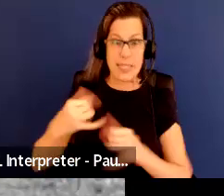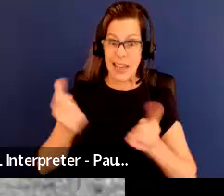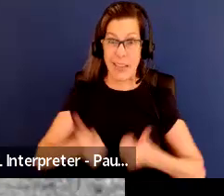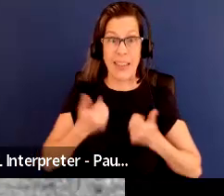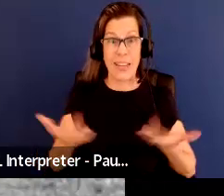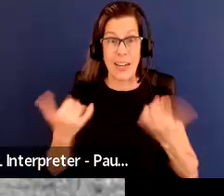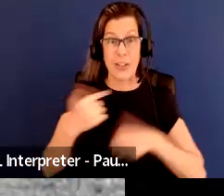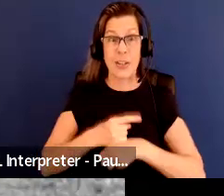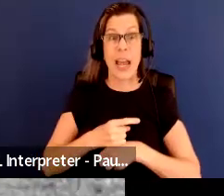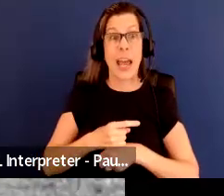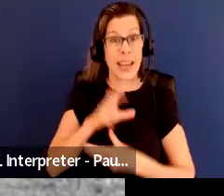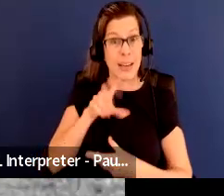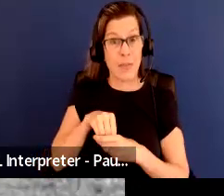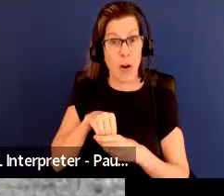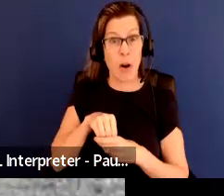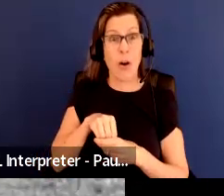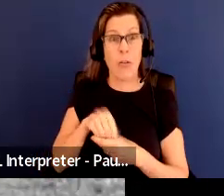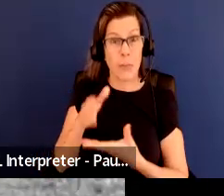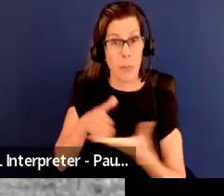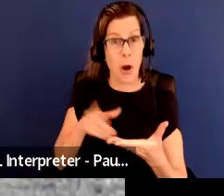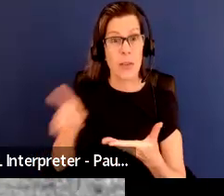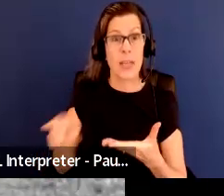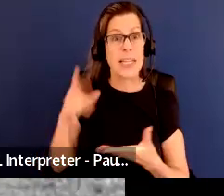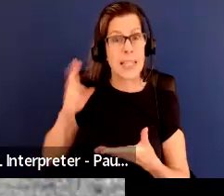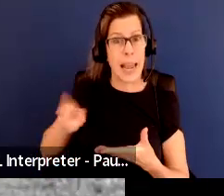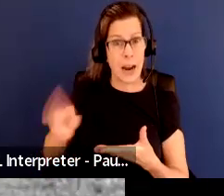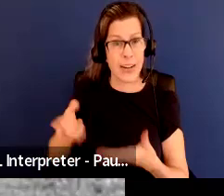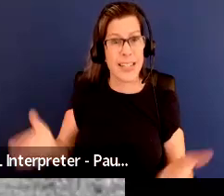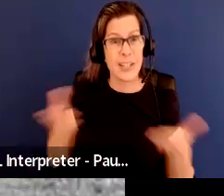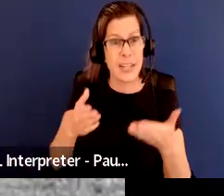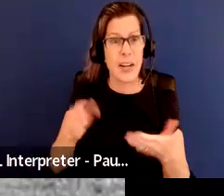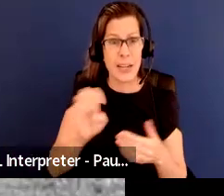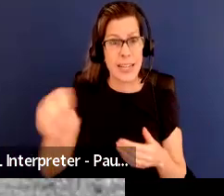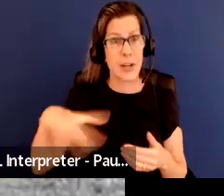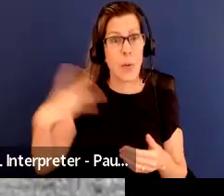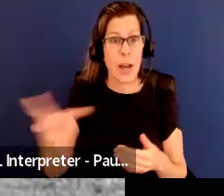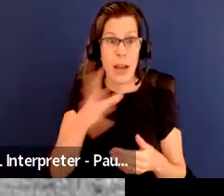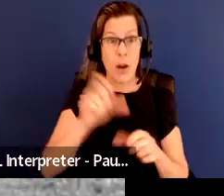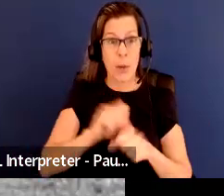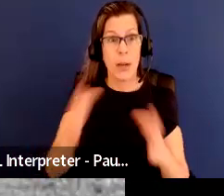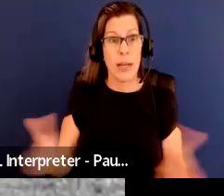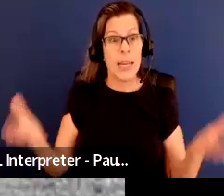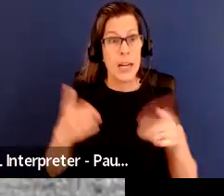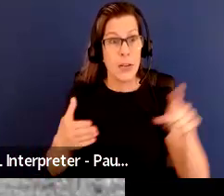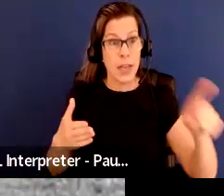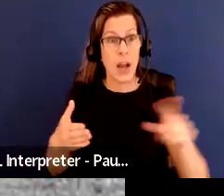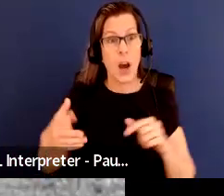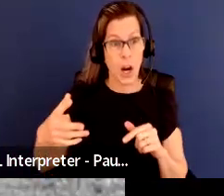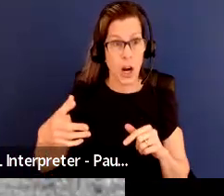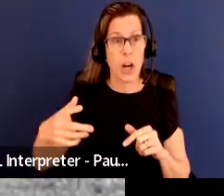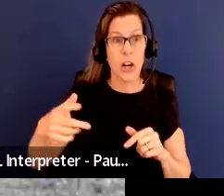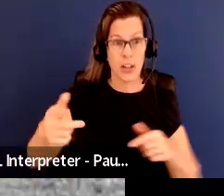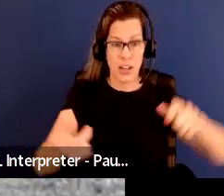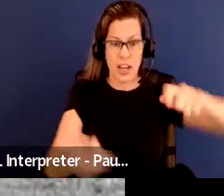part of this heritage of Eastern Washington farm workers. And here they are cutting asparagus is Andres